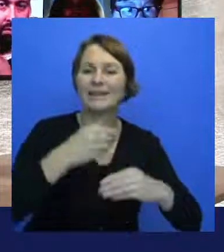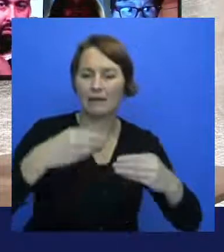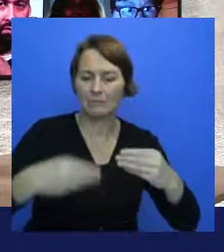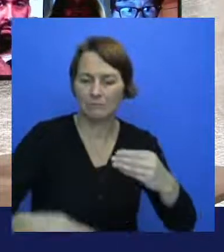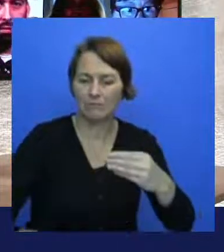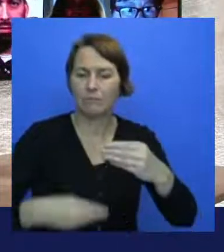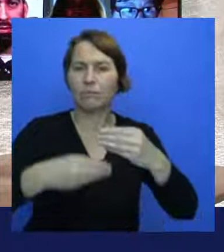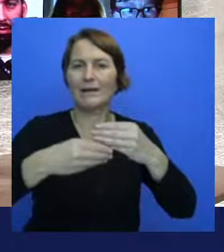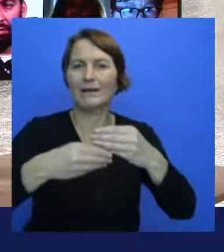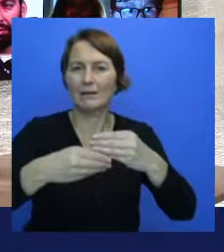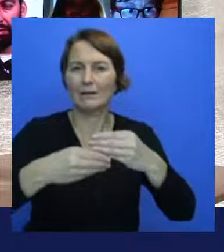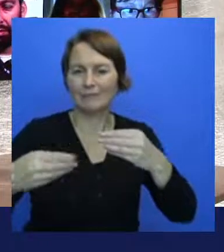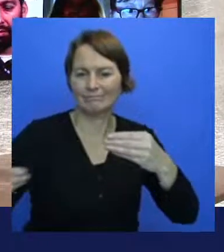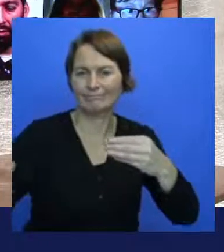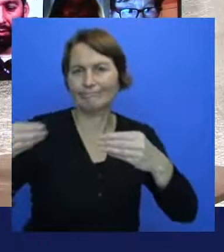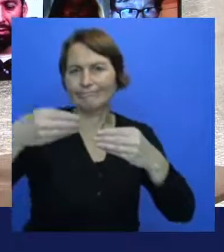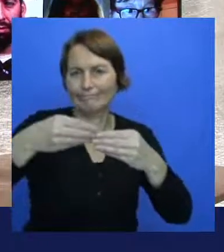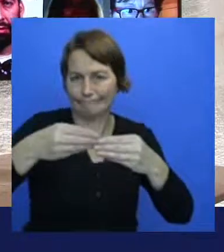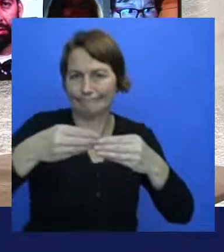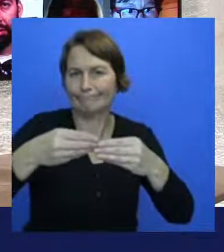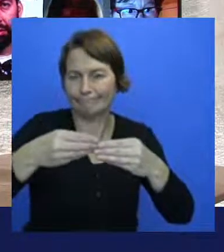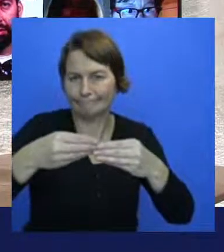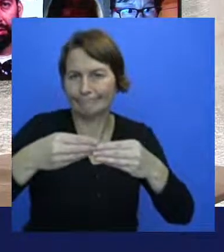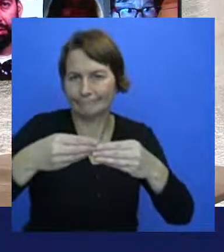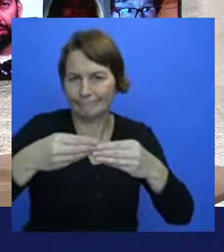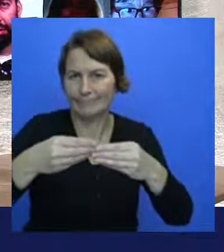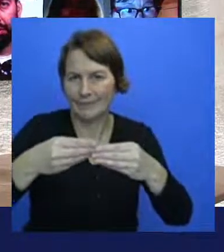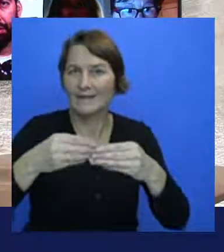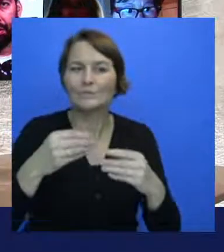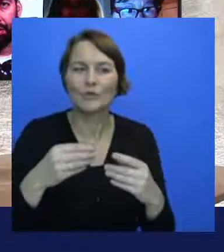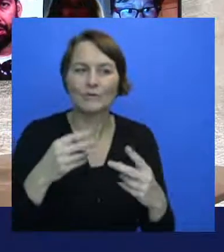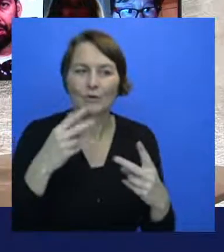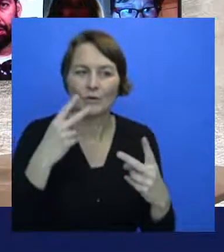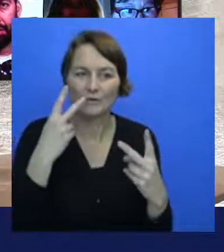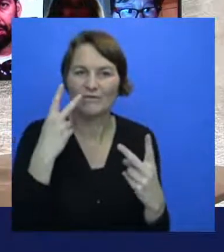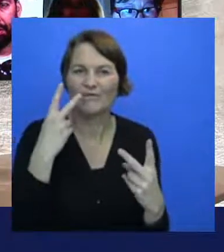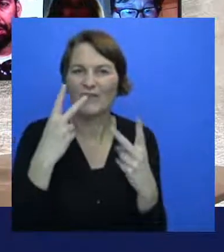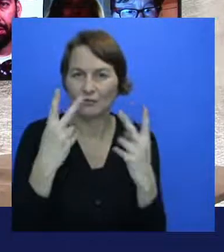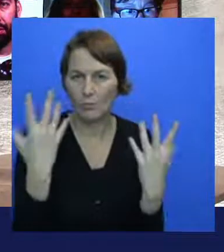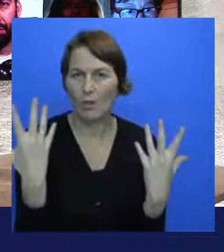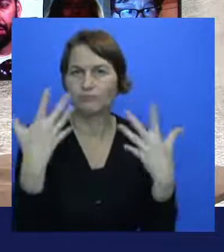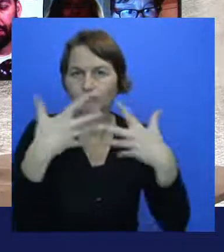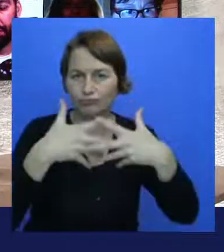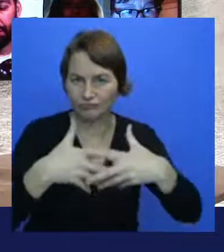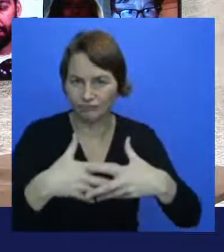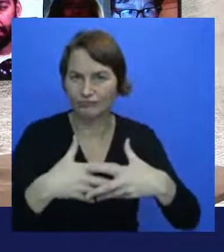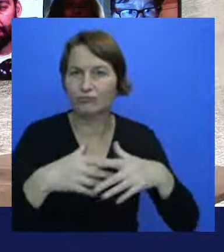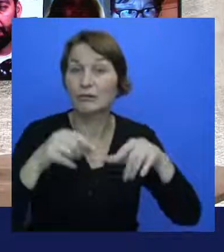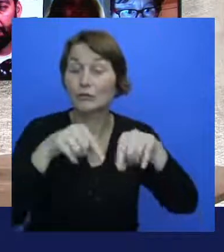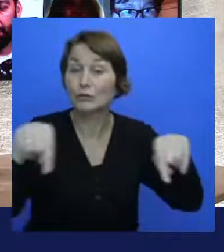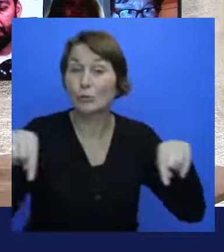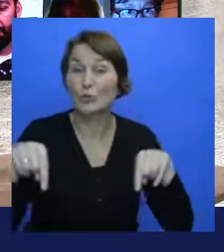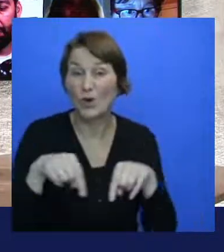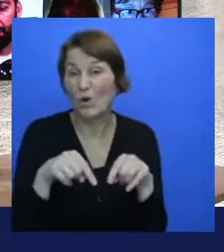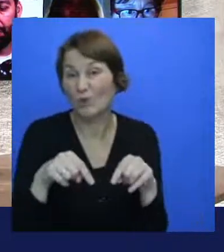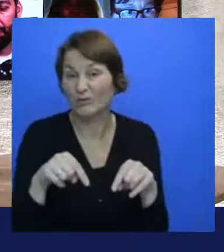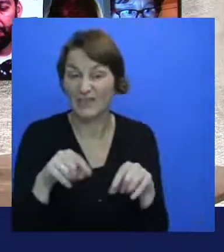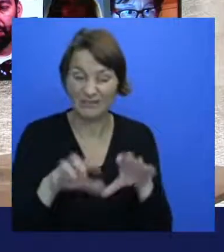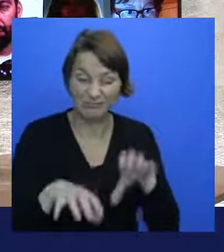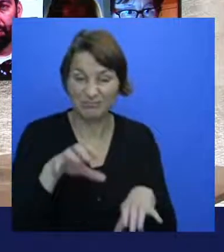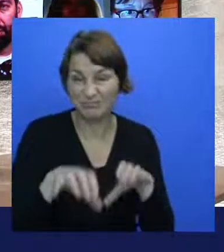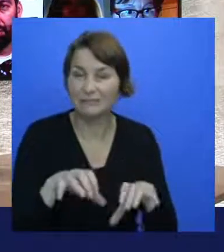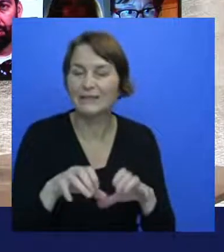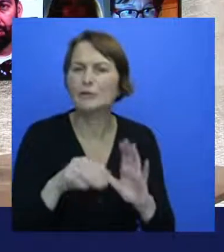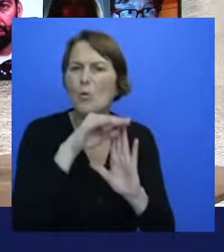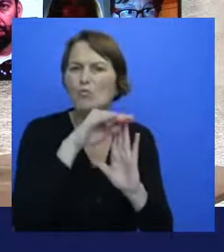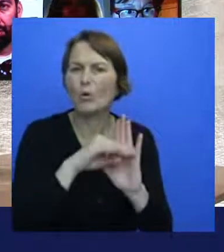is integrated with Visual Studio, so you don't need to install anything. You just need to open the model